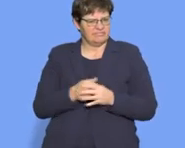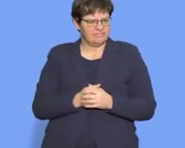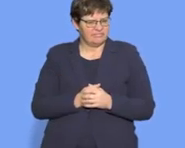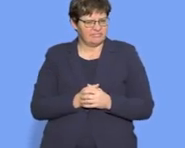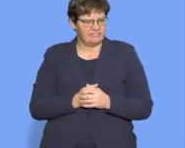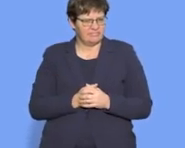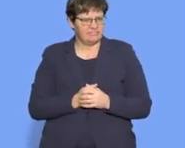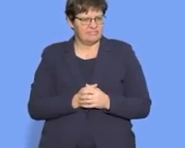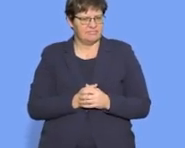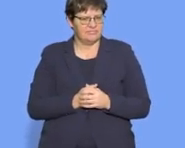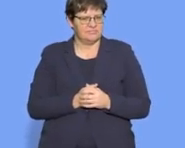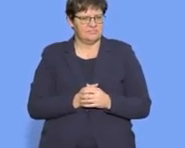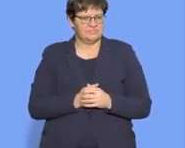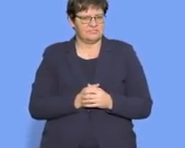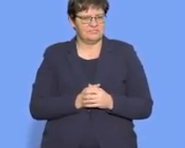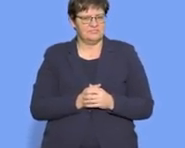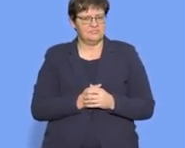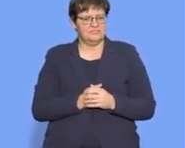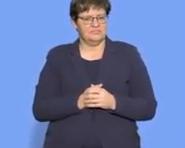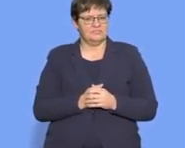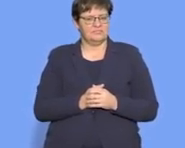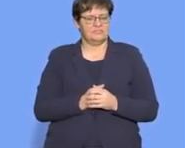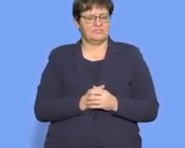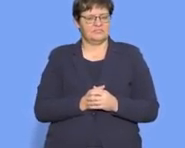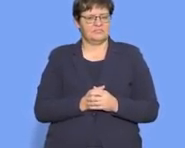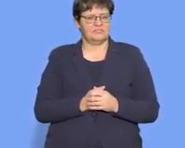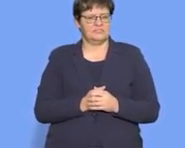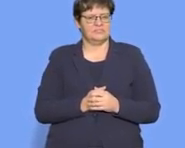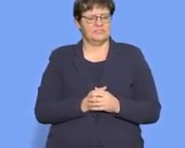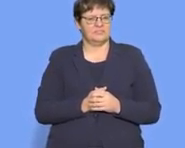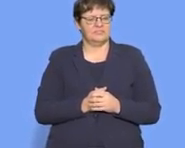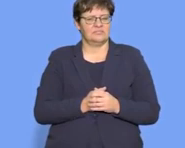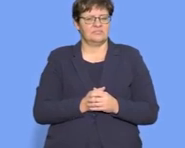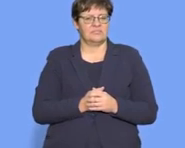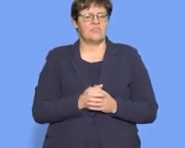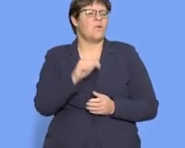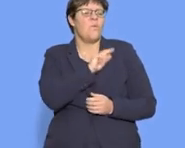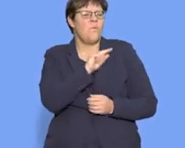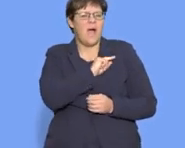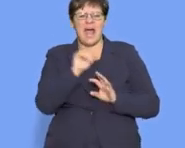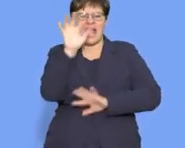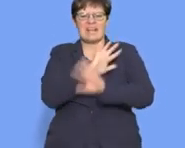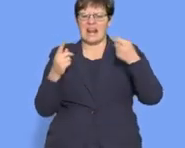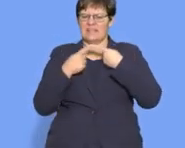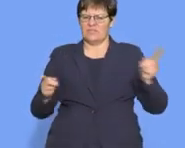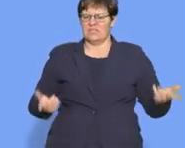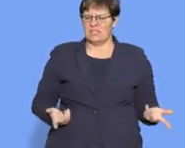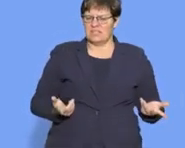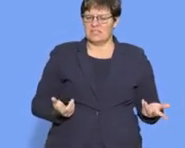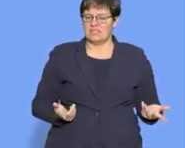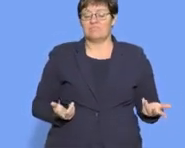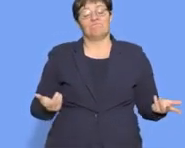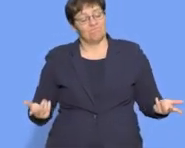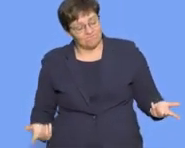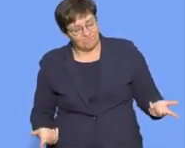at this picture, look at that color. And the reason why the colors are different is